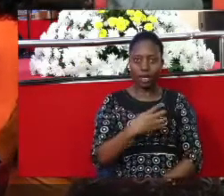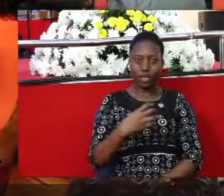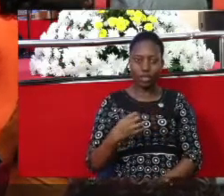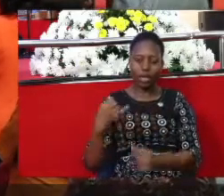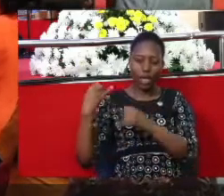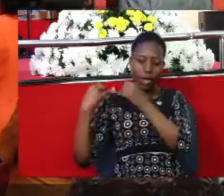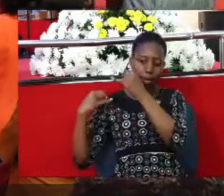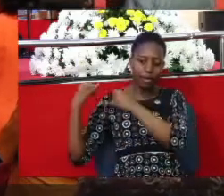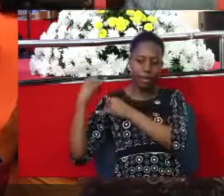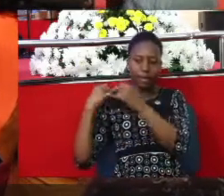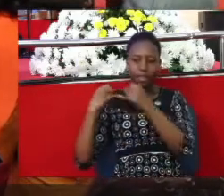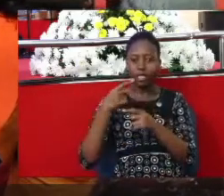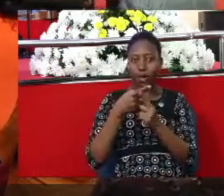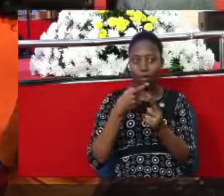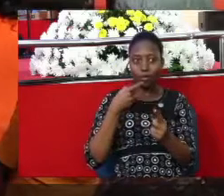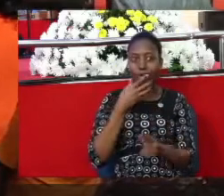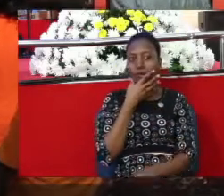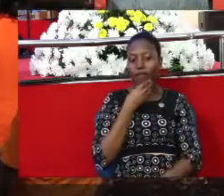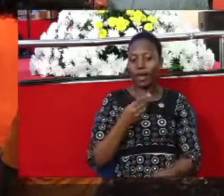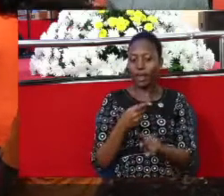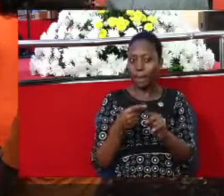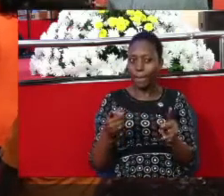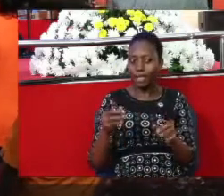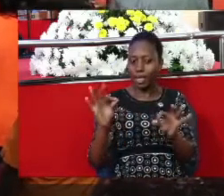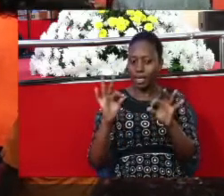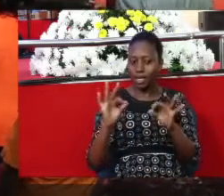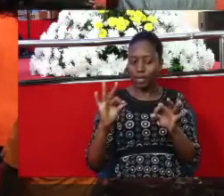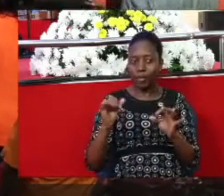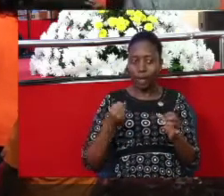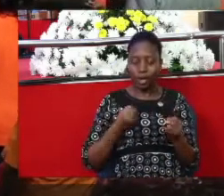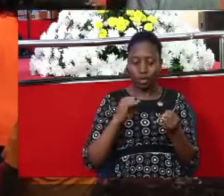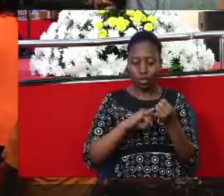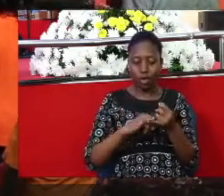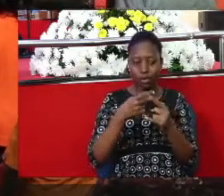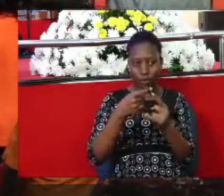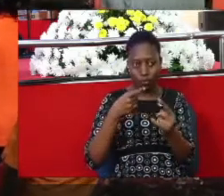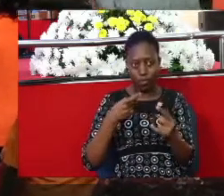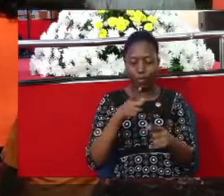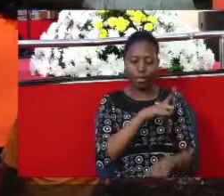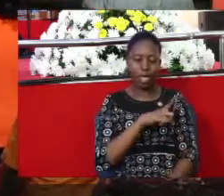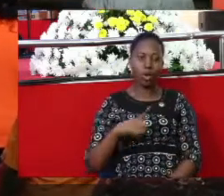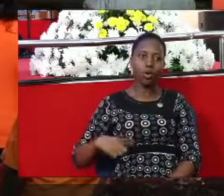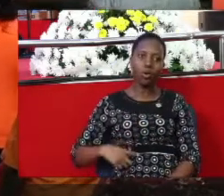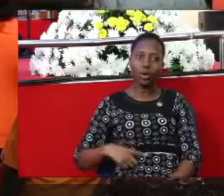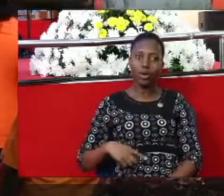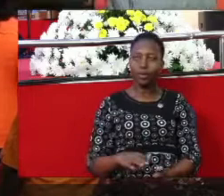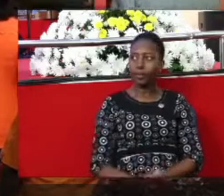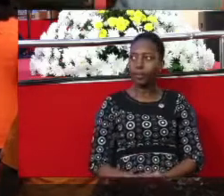from fathers, but a prudent wife is from the Lord. Let's declare together, I will have